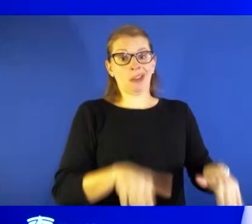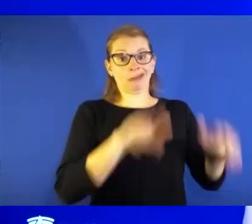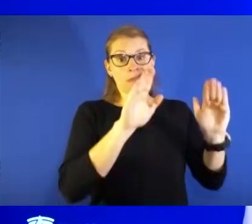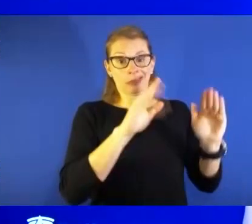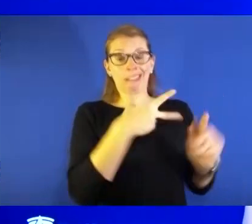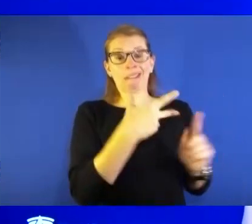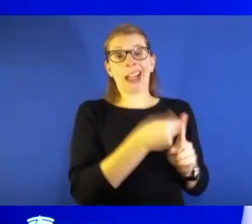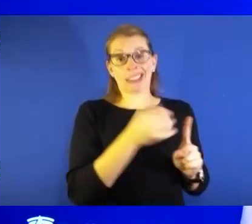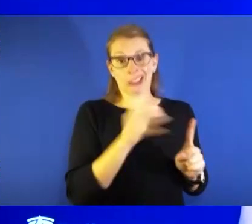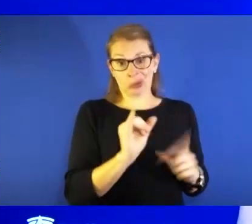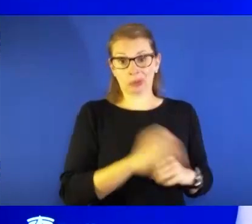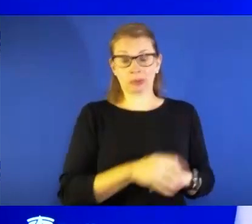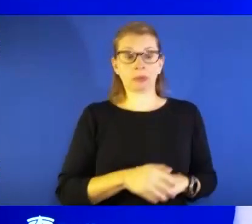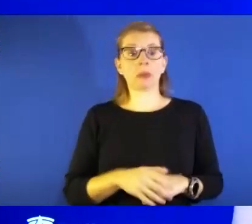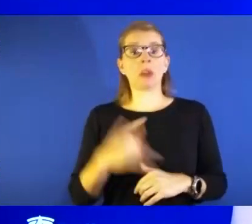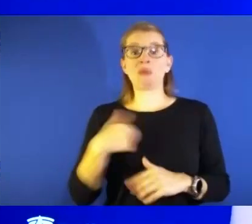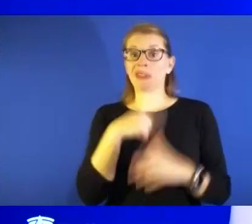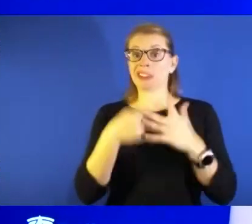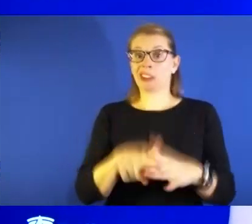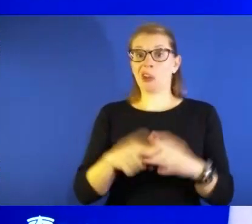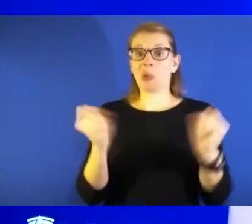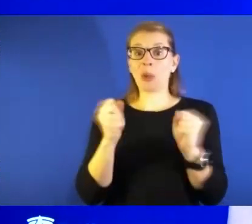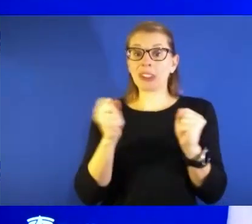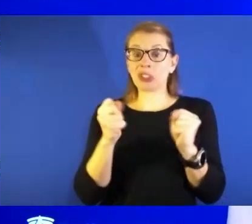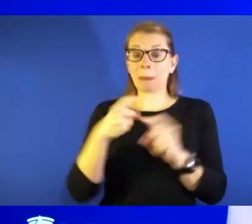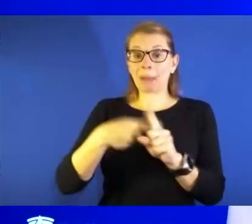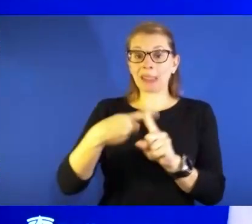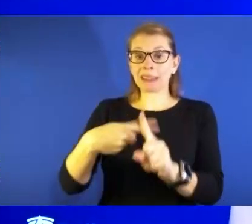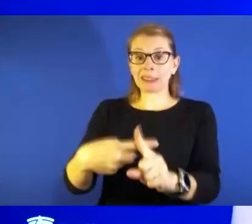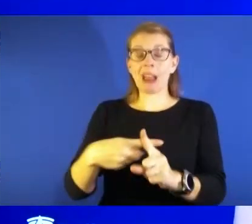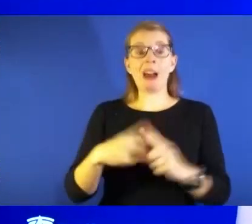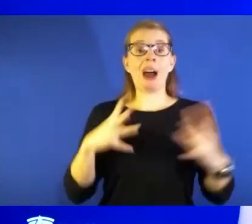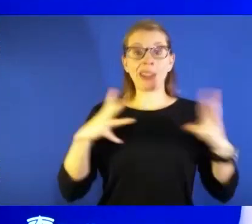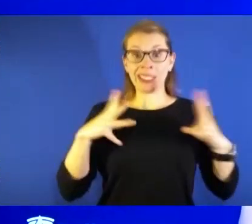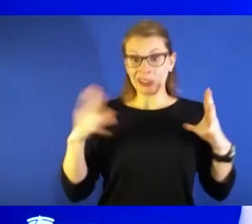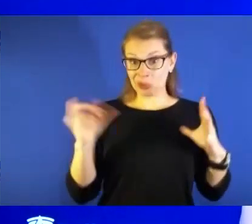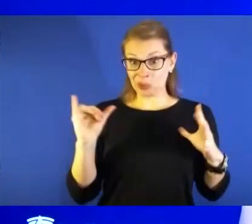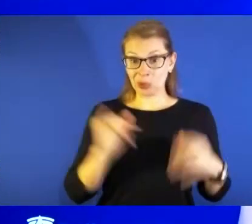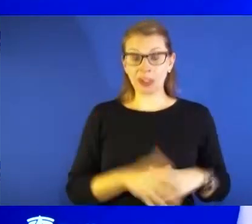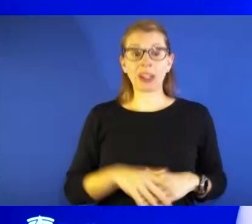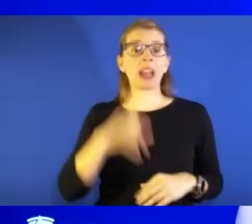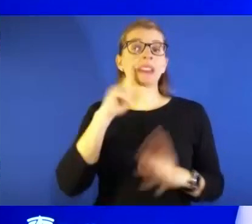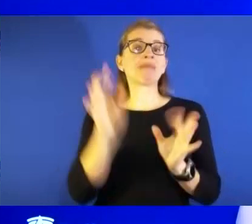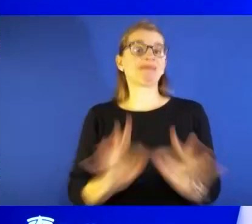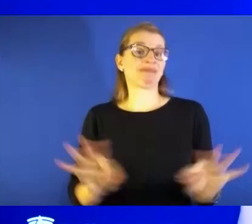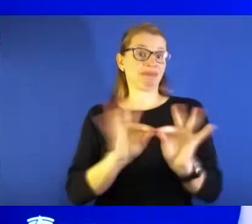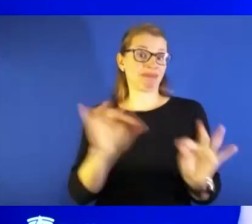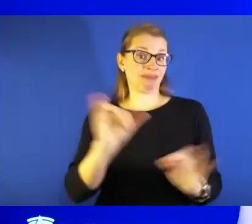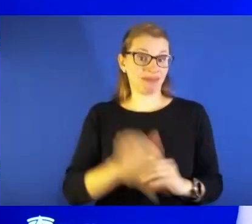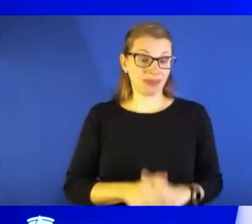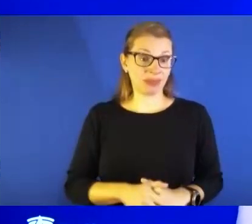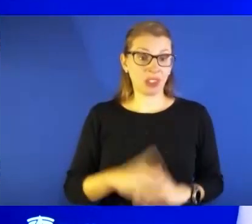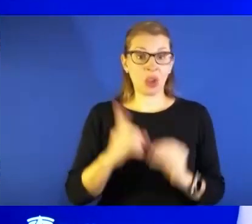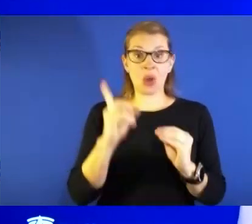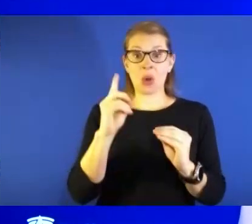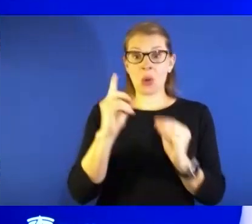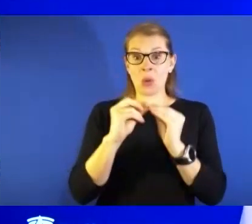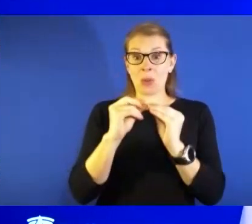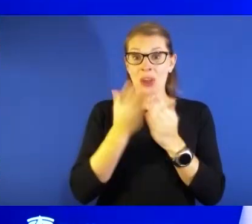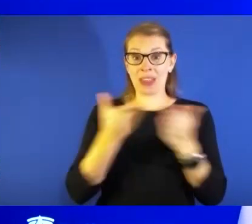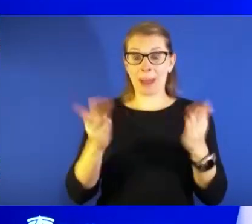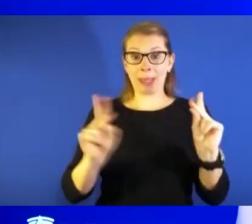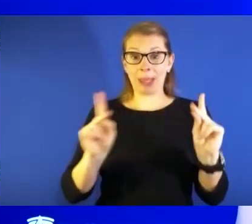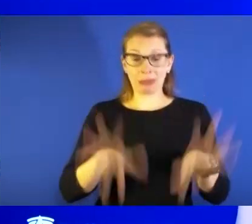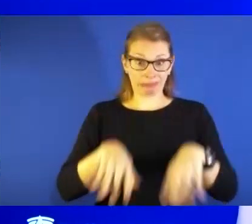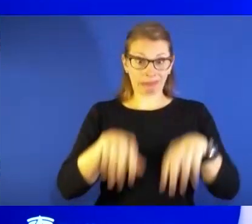move into the winter months and especially the holidays, I think that's very important. This is one more thing people can do to take the steps